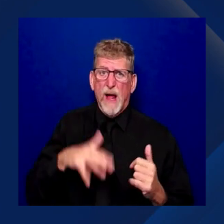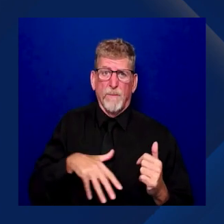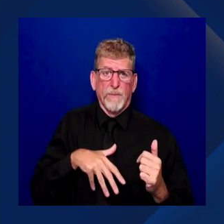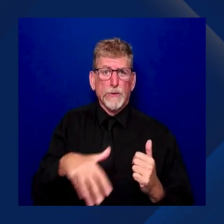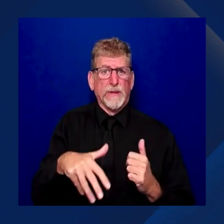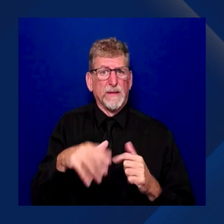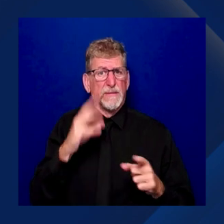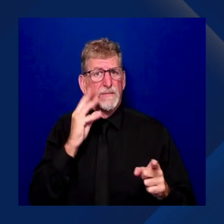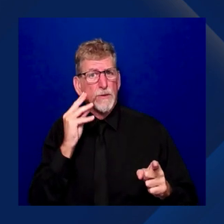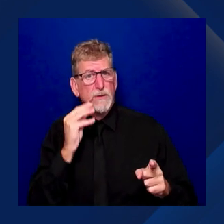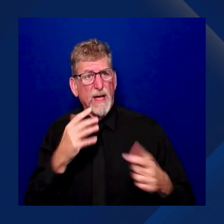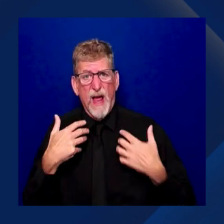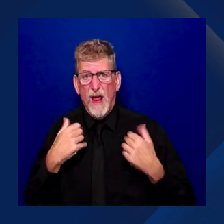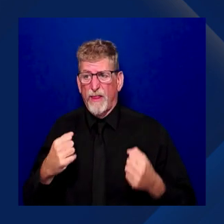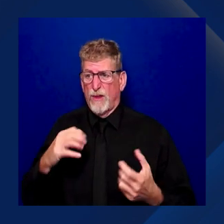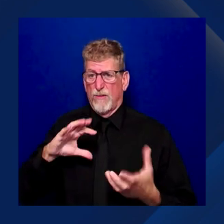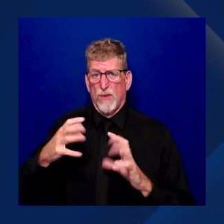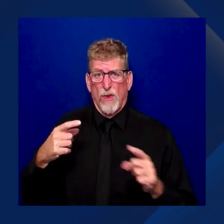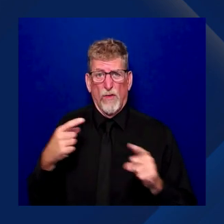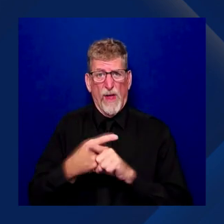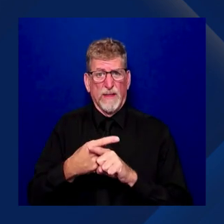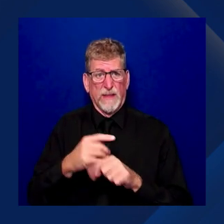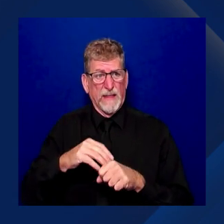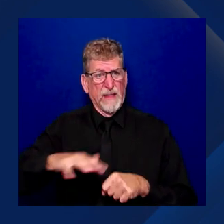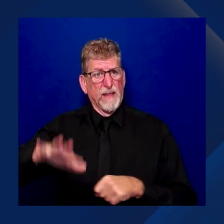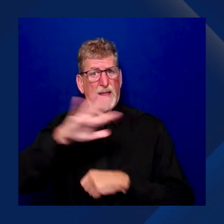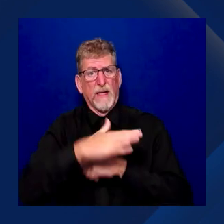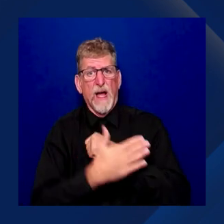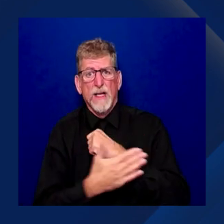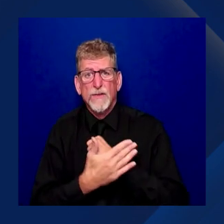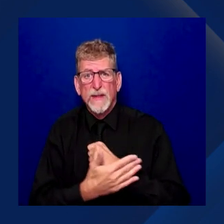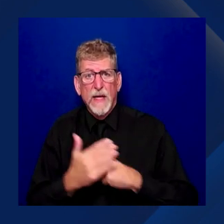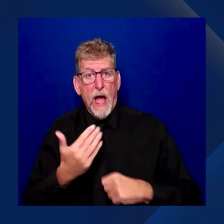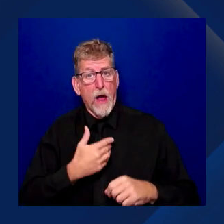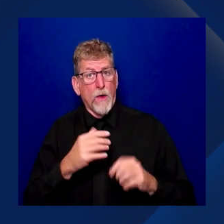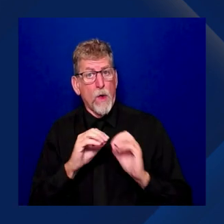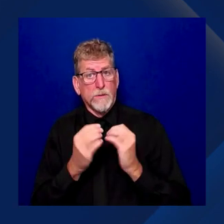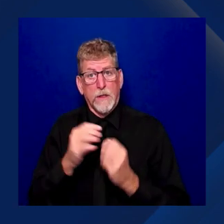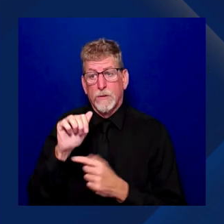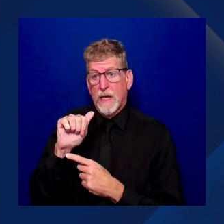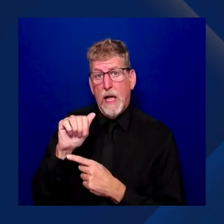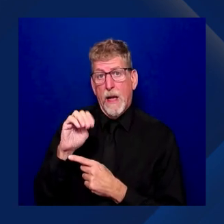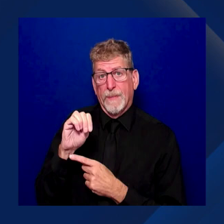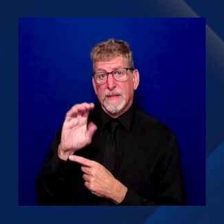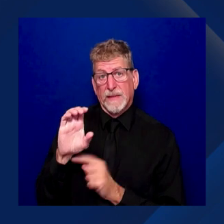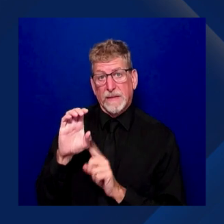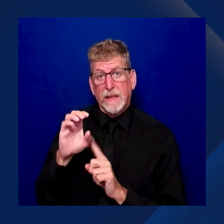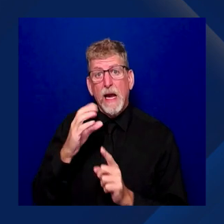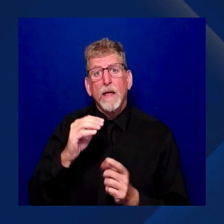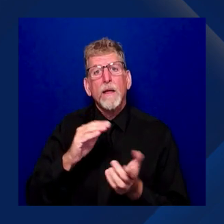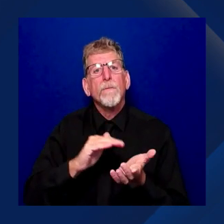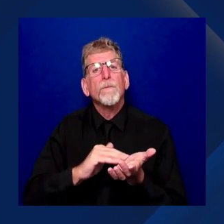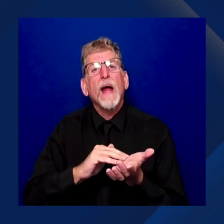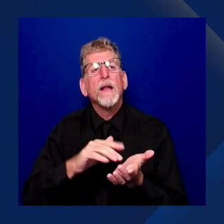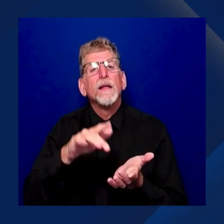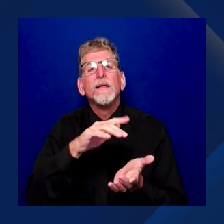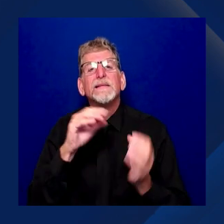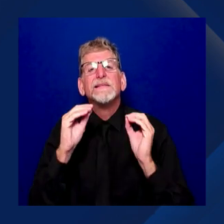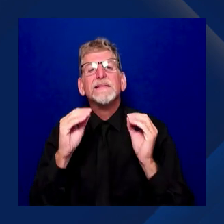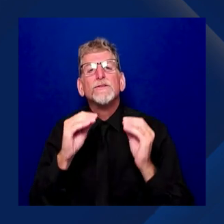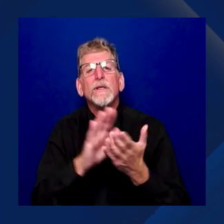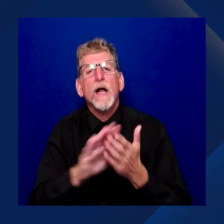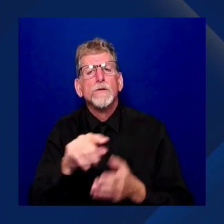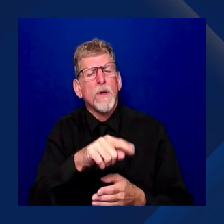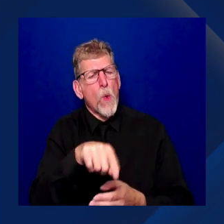members, medical schools and teaching hospitals, are committed to improving the health of mothers and infants and achieving health equity in